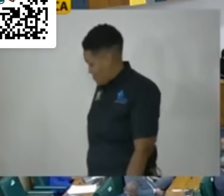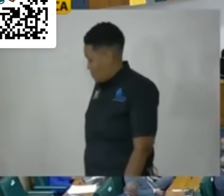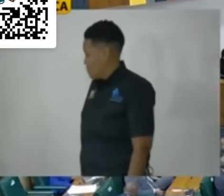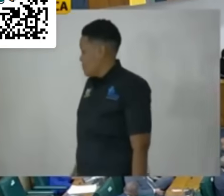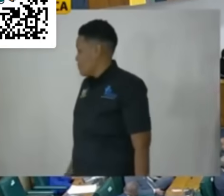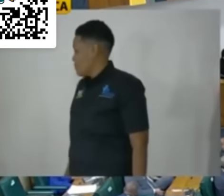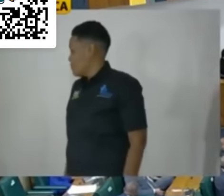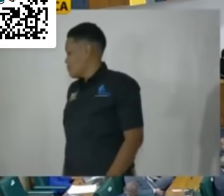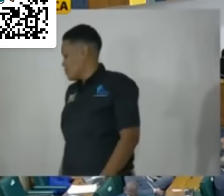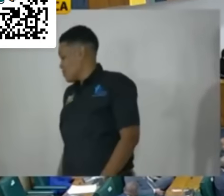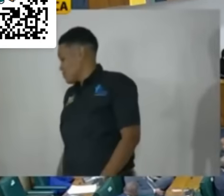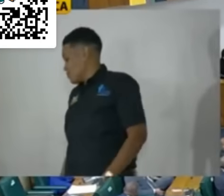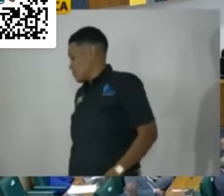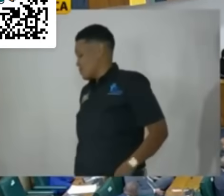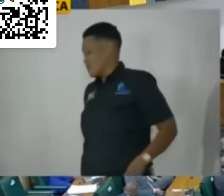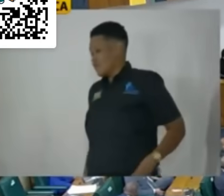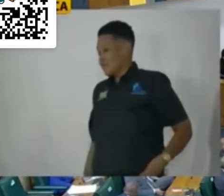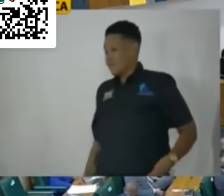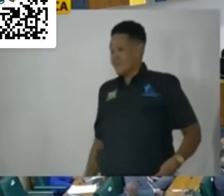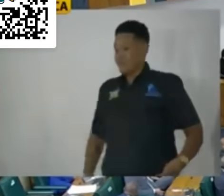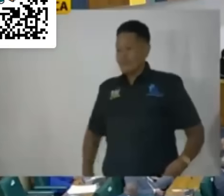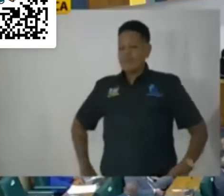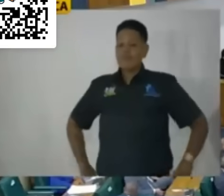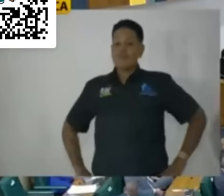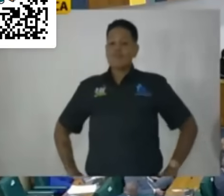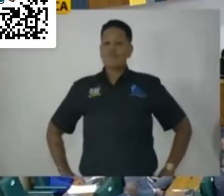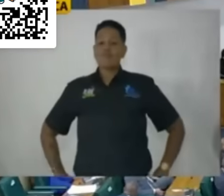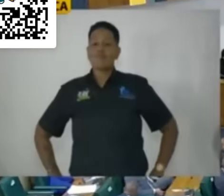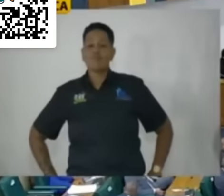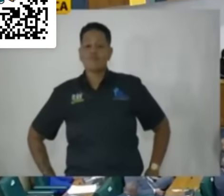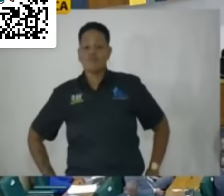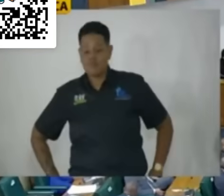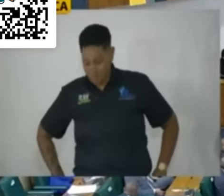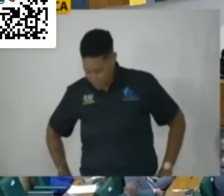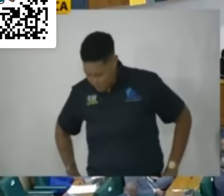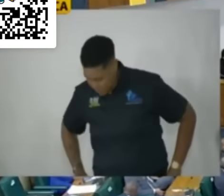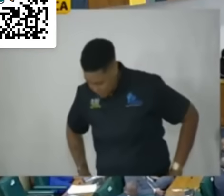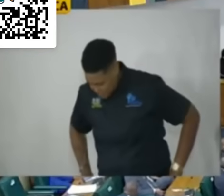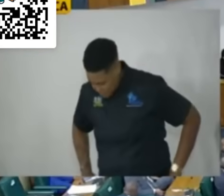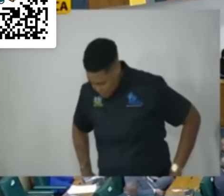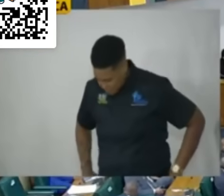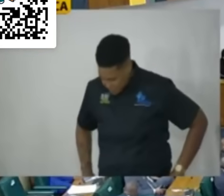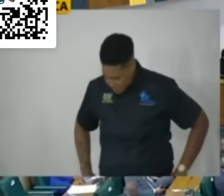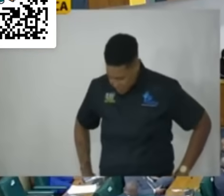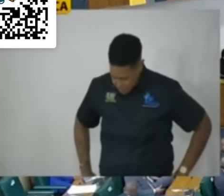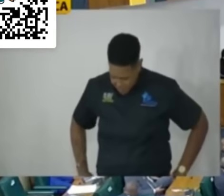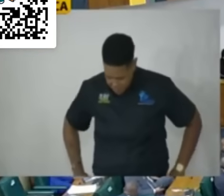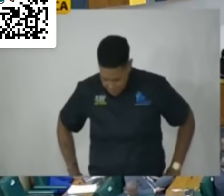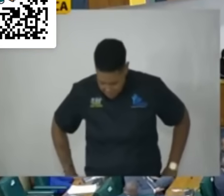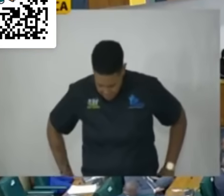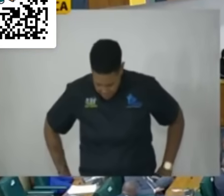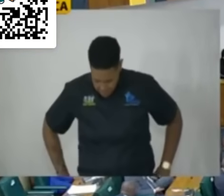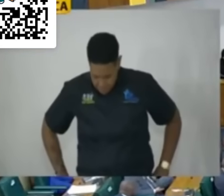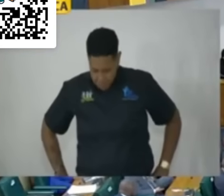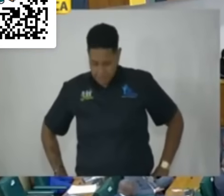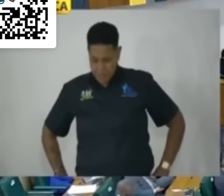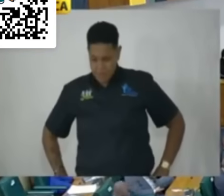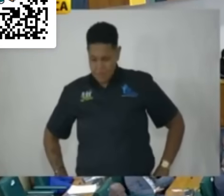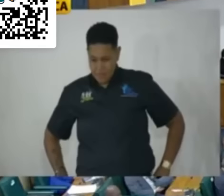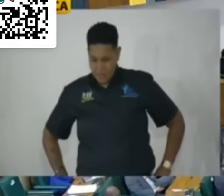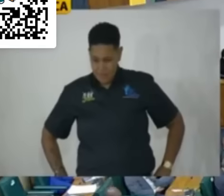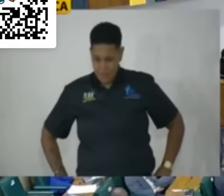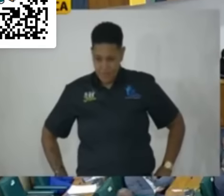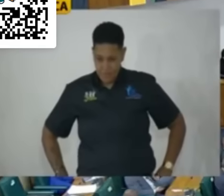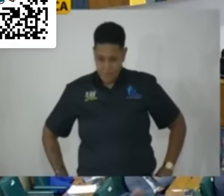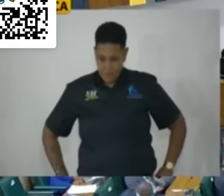Thank you, Mr. Speaker. Mr. Speaker, in the first sitting of the new Parliament, on